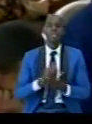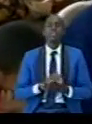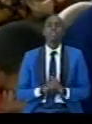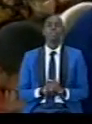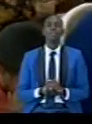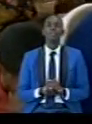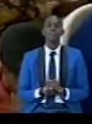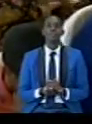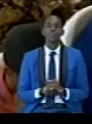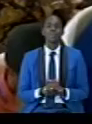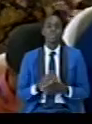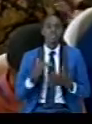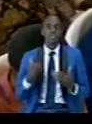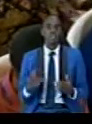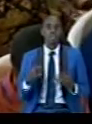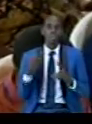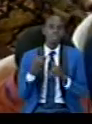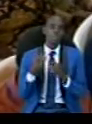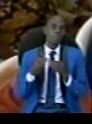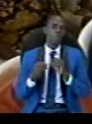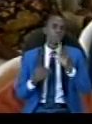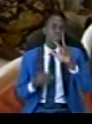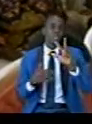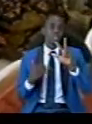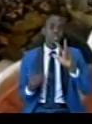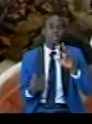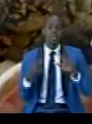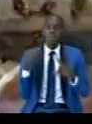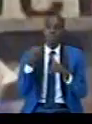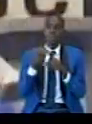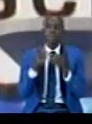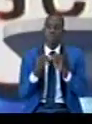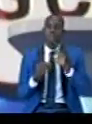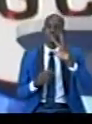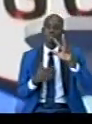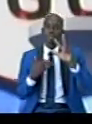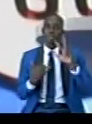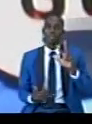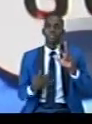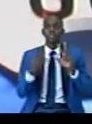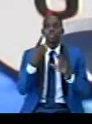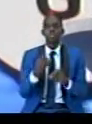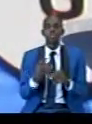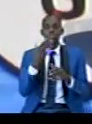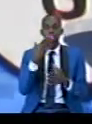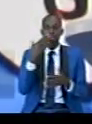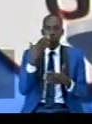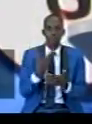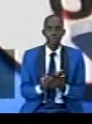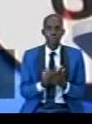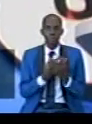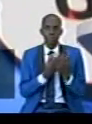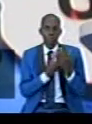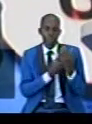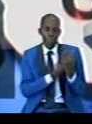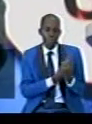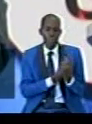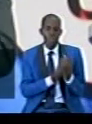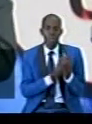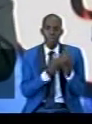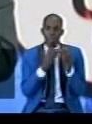We come to point number three now. Point number three, the good courage of